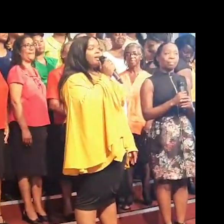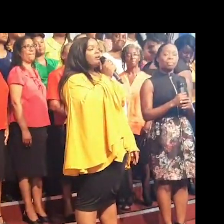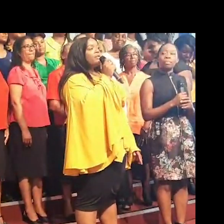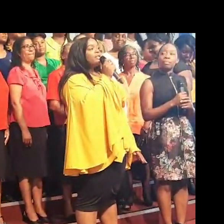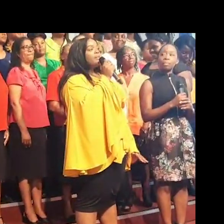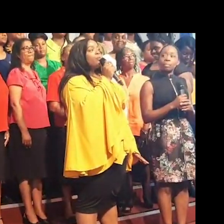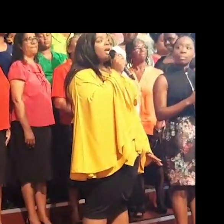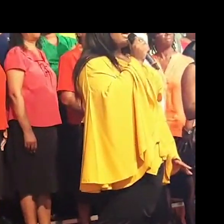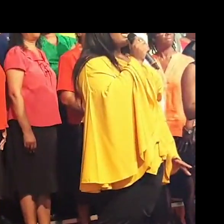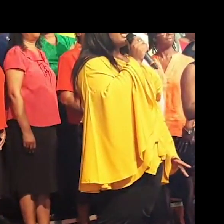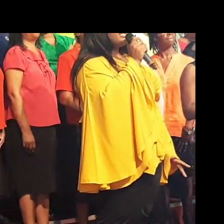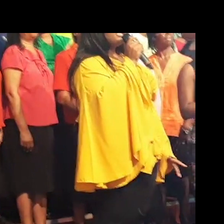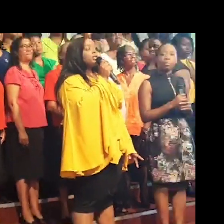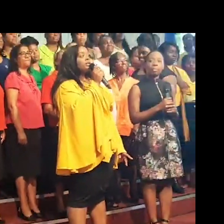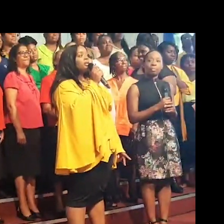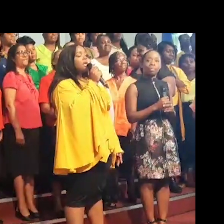for